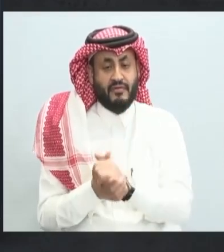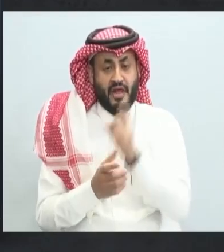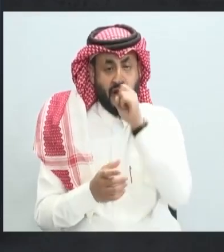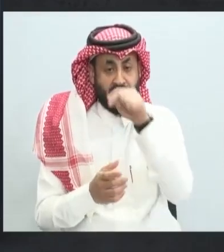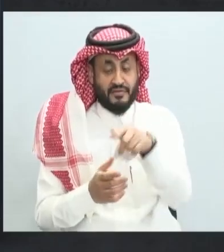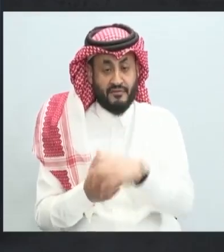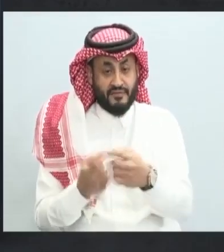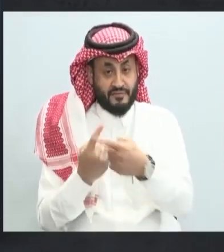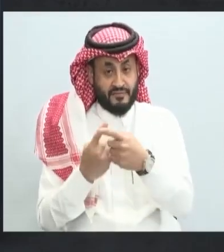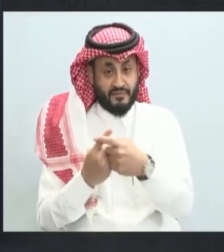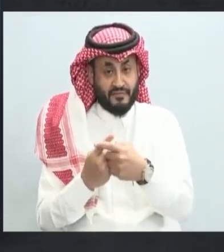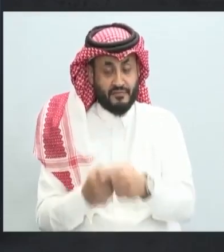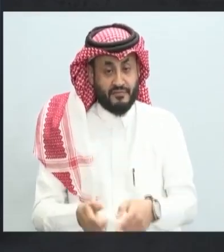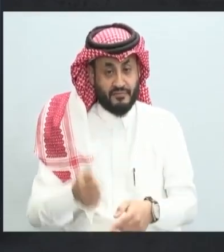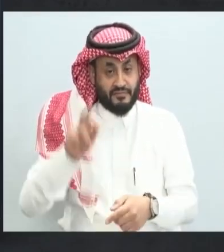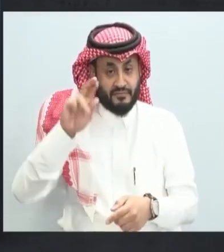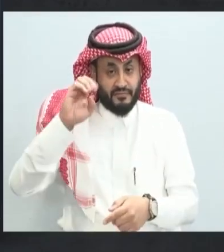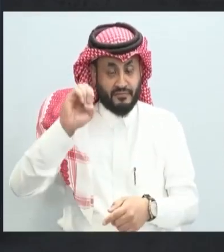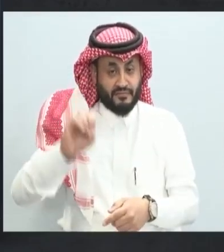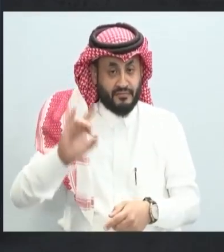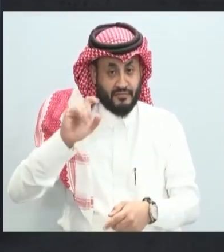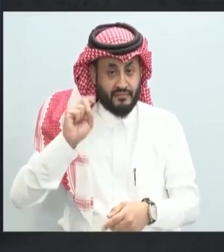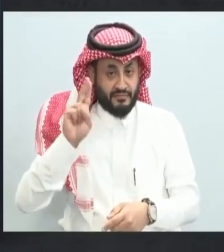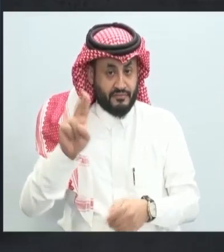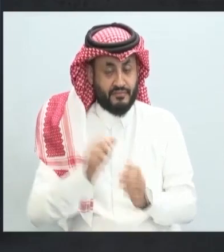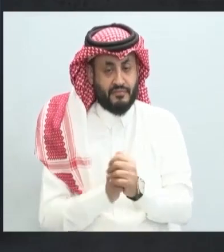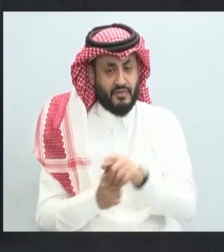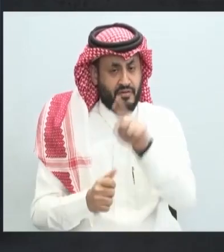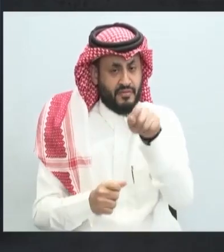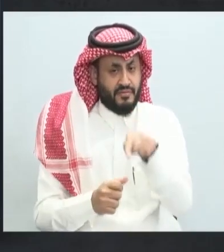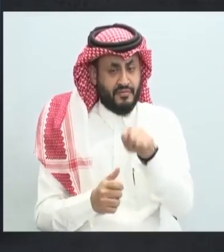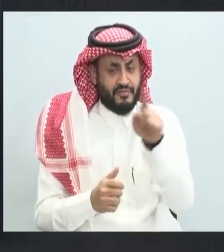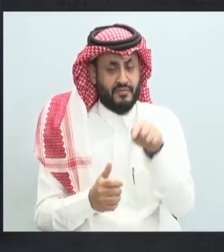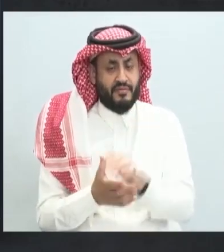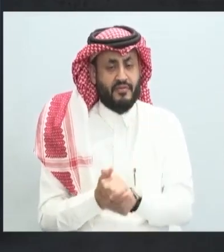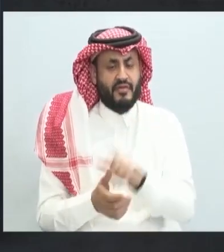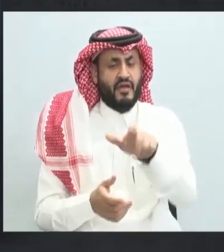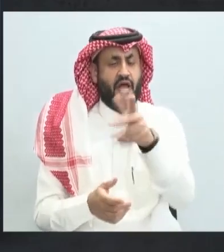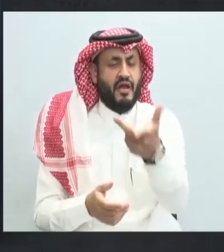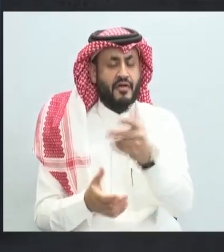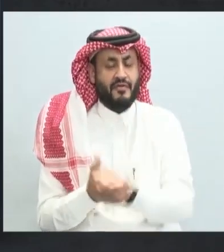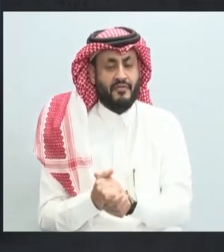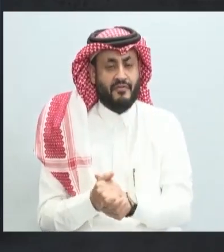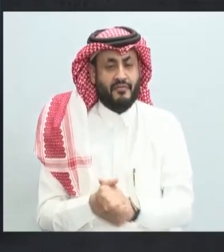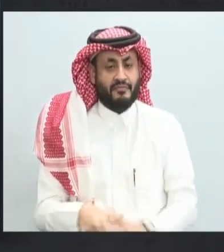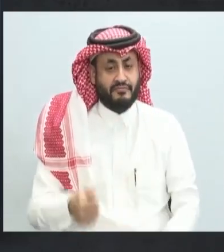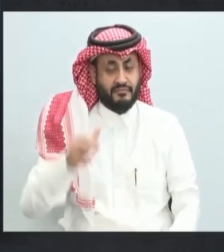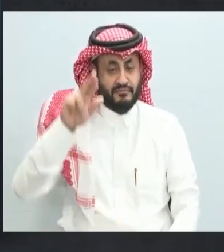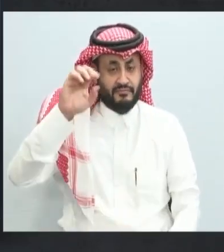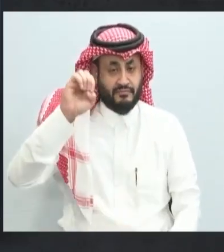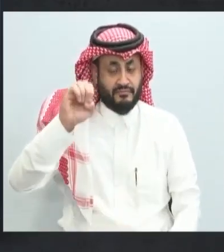question with, are you? So for example, you can go to someone and says, are you